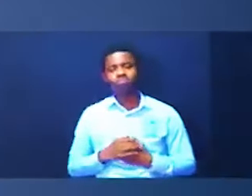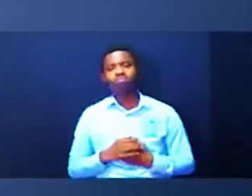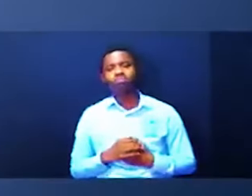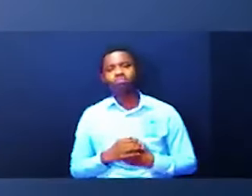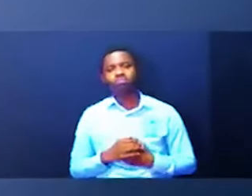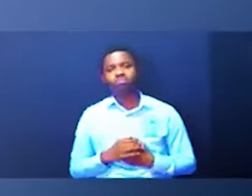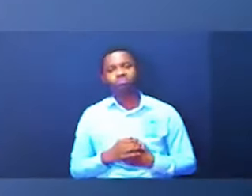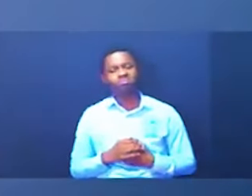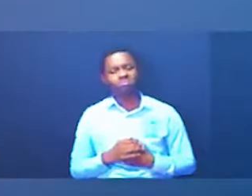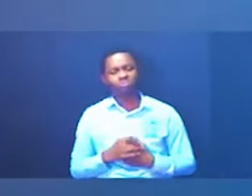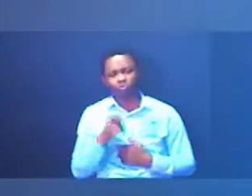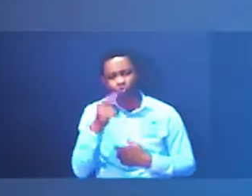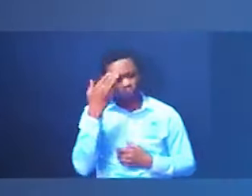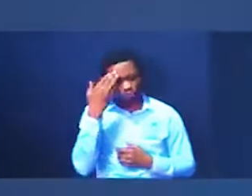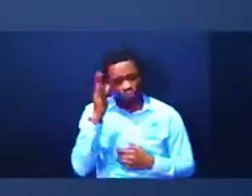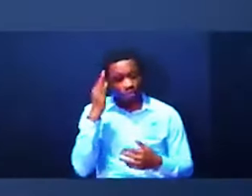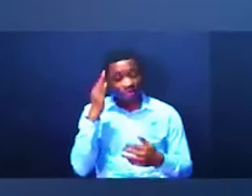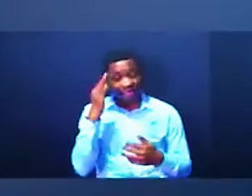You may never